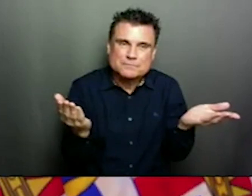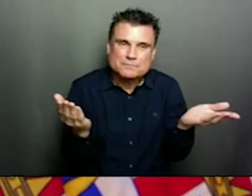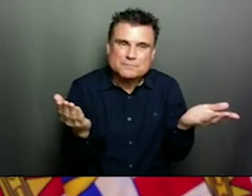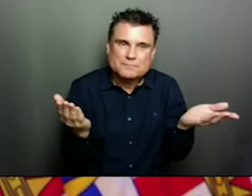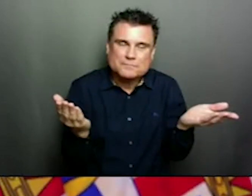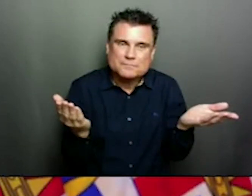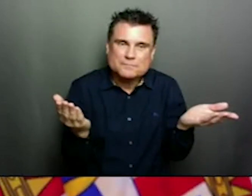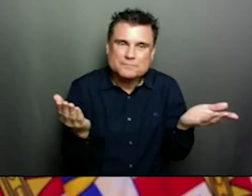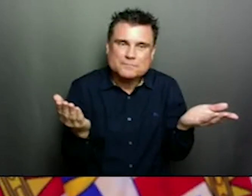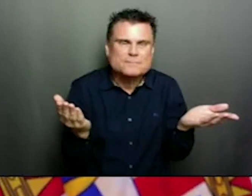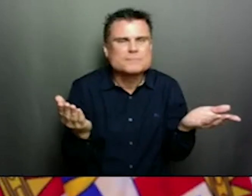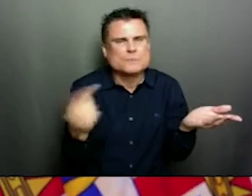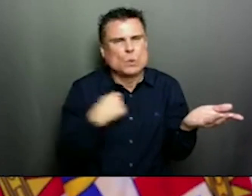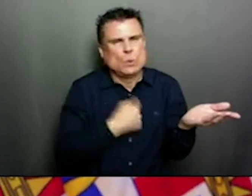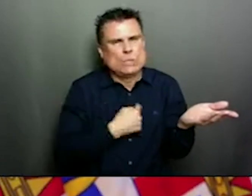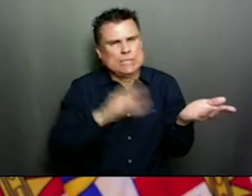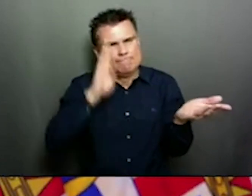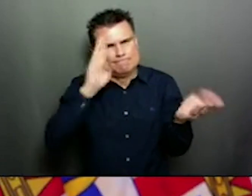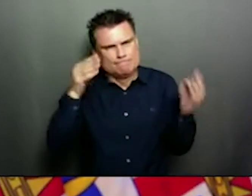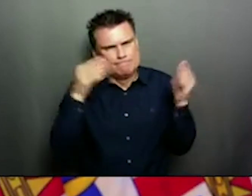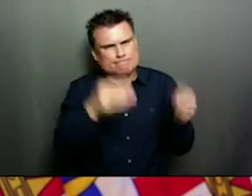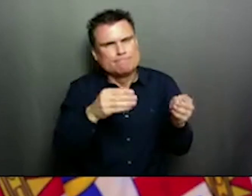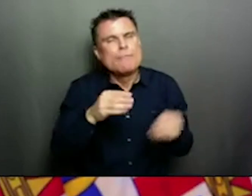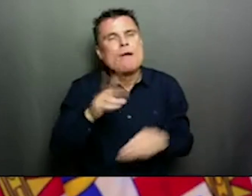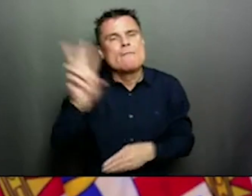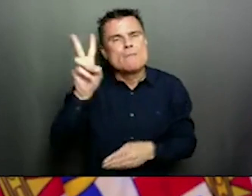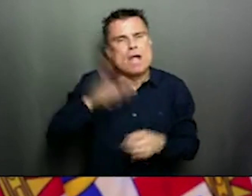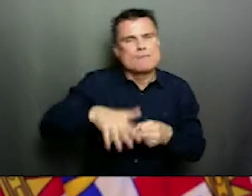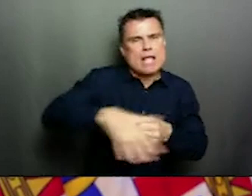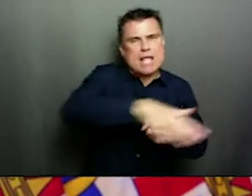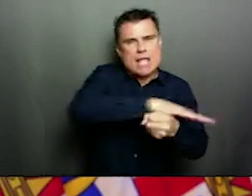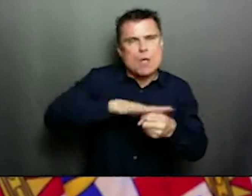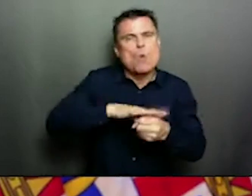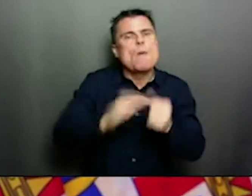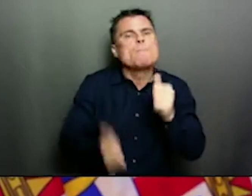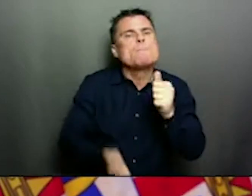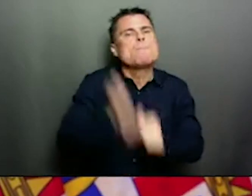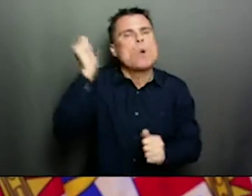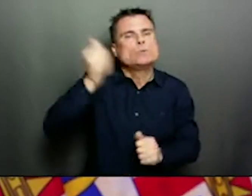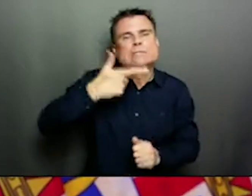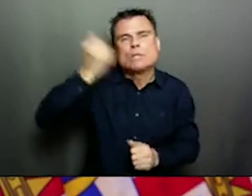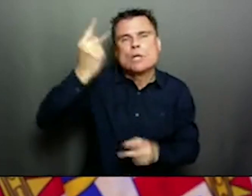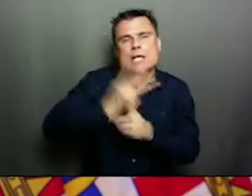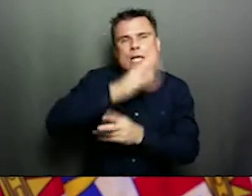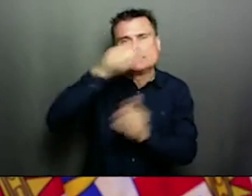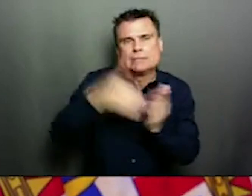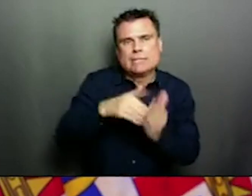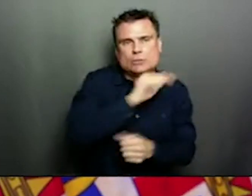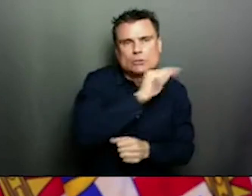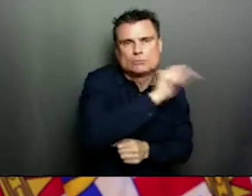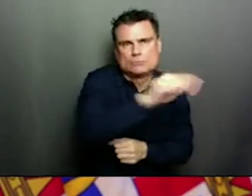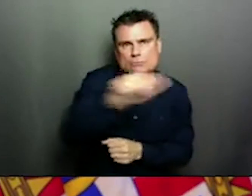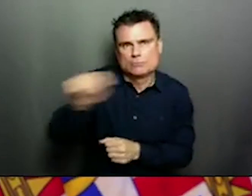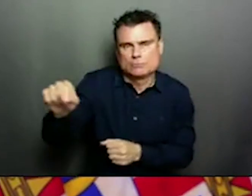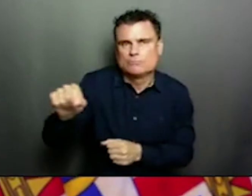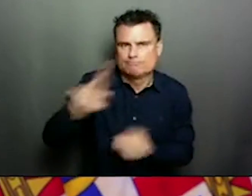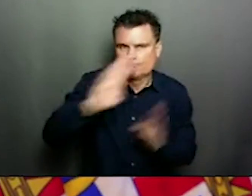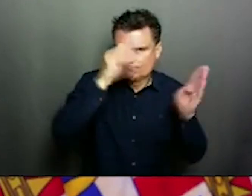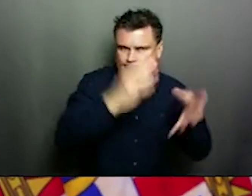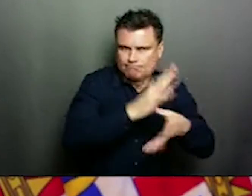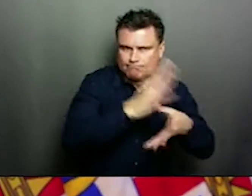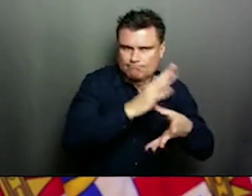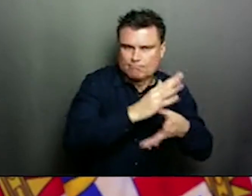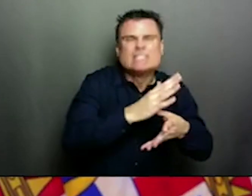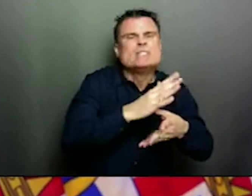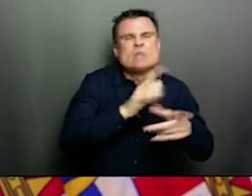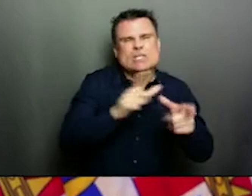in the Lower Mainland, where the most of them are, making sure we're stepping up everything we can do to keep the virus out, and the vaccine will help